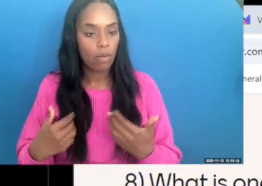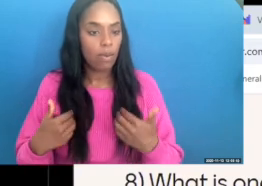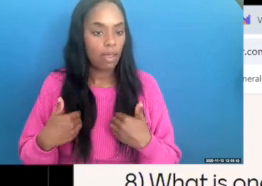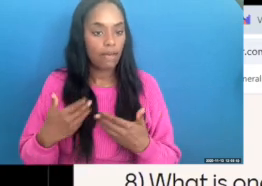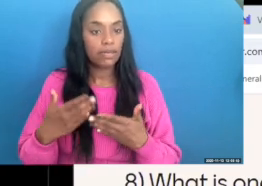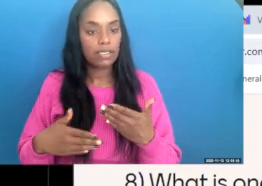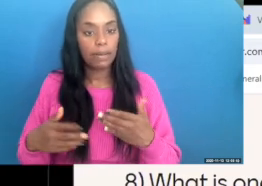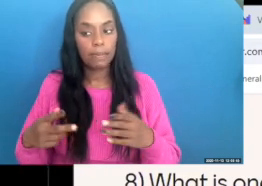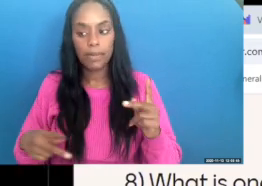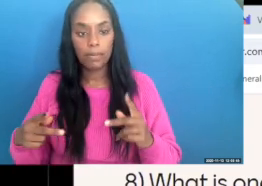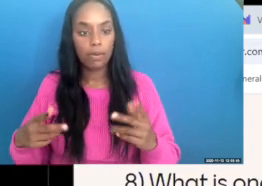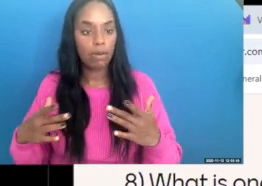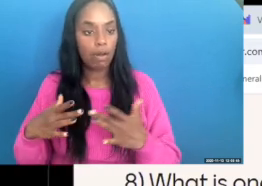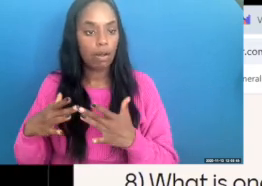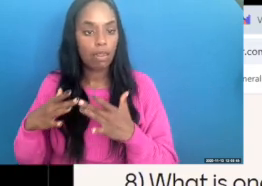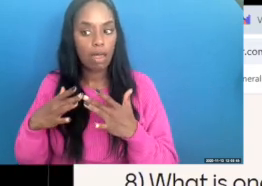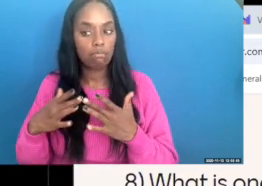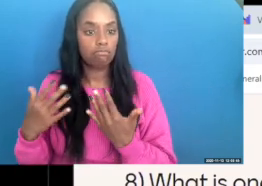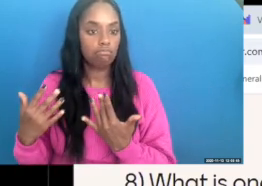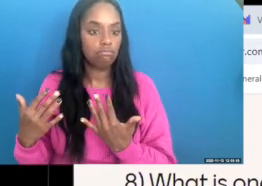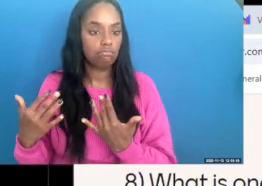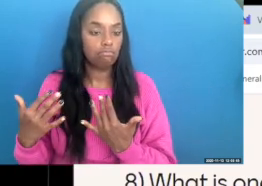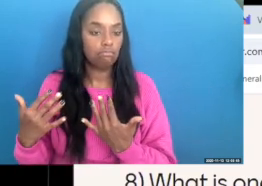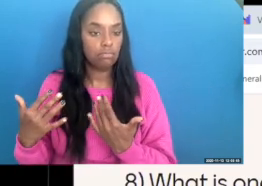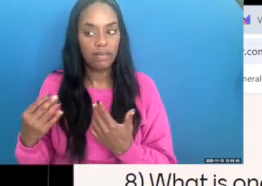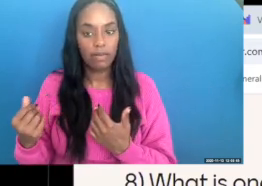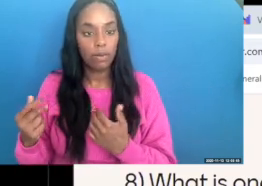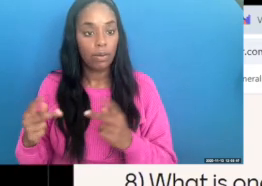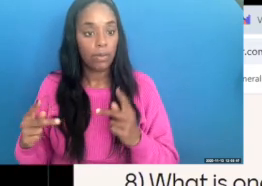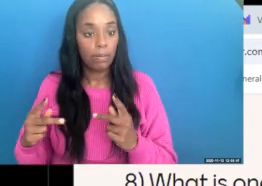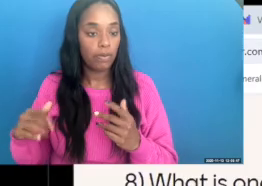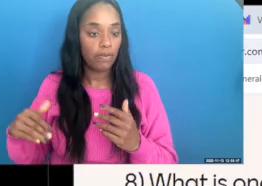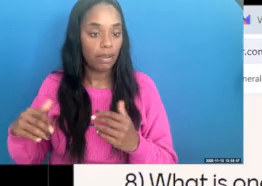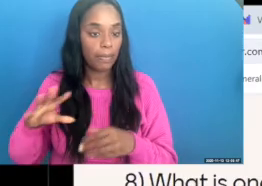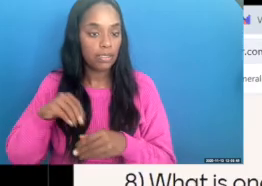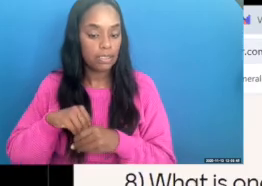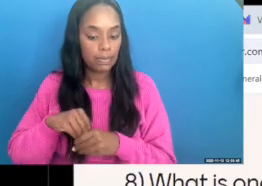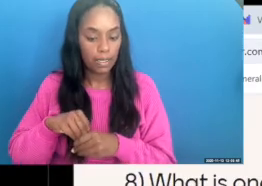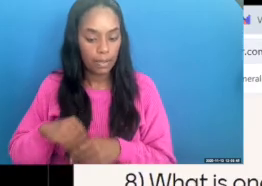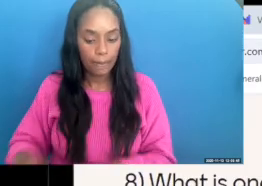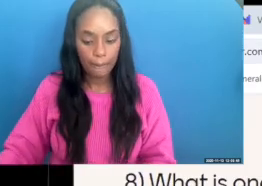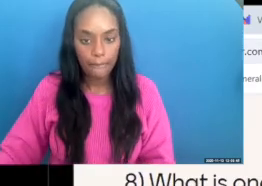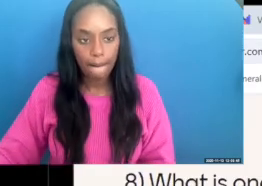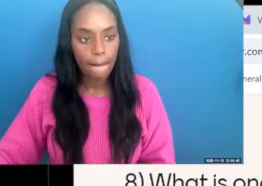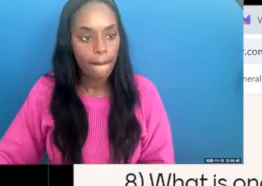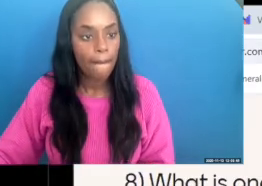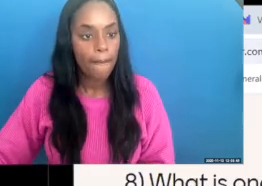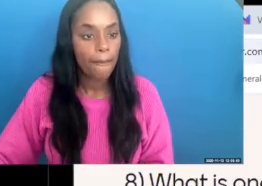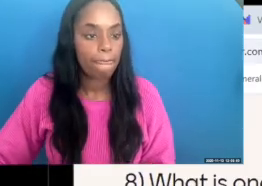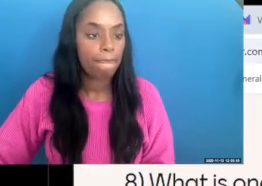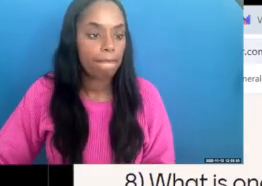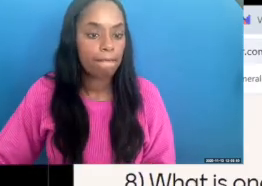Okay, so let's open it up for discussion now. We do have some